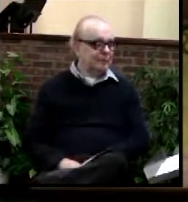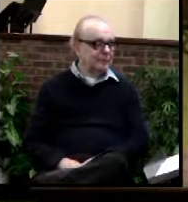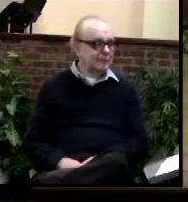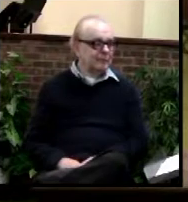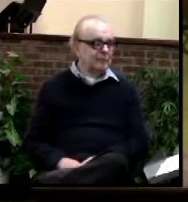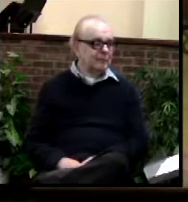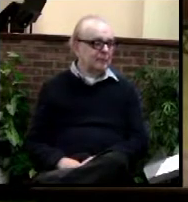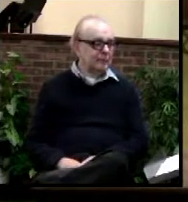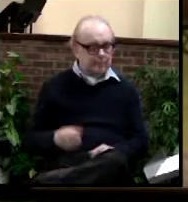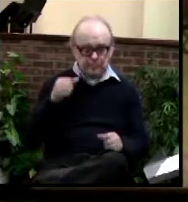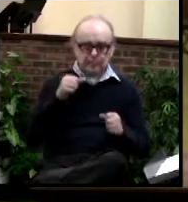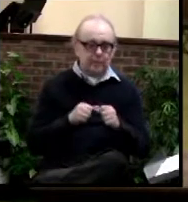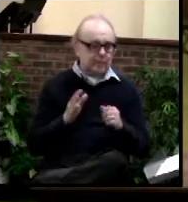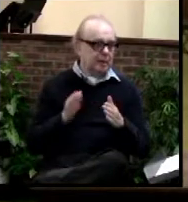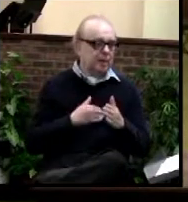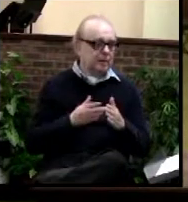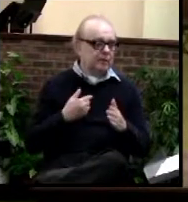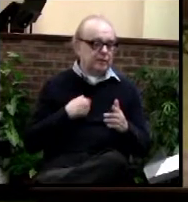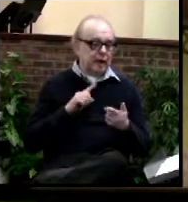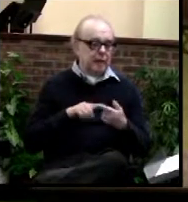Remember we sang the song, I'm a friend of God?